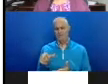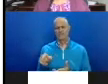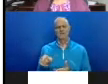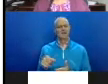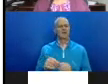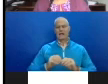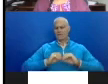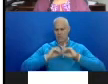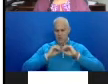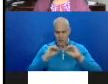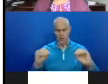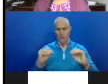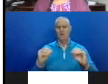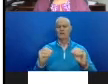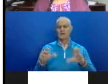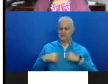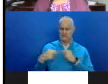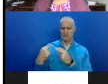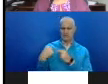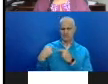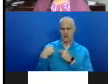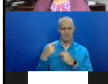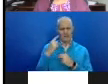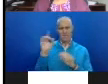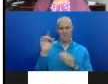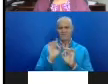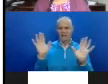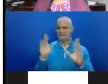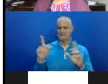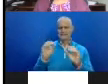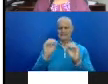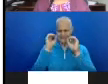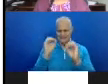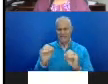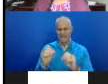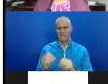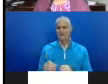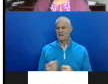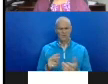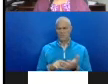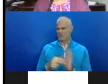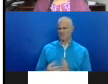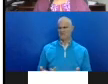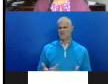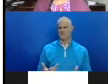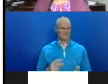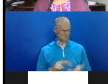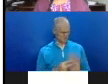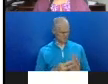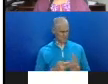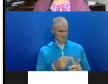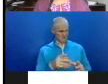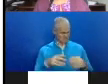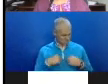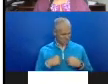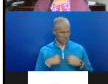had anybody take responsibility for the violence that they've experienced ever. They don't know what we're talking about with the idea that the possibility of repair